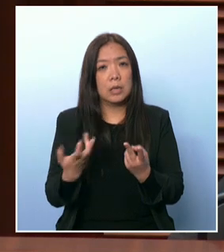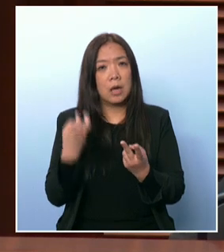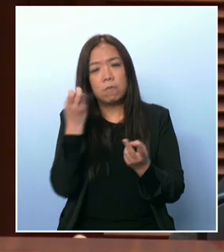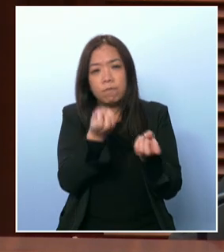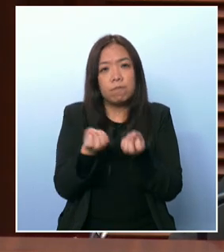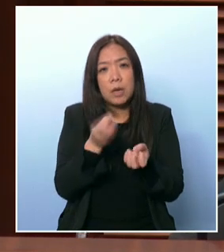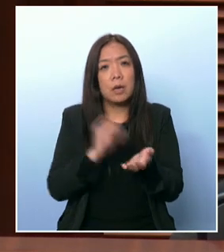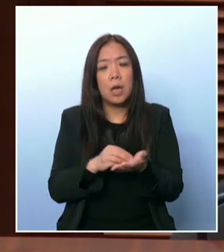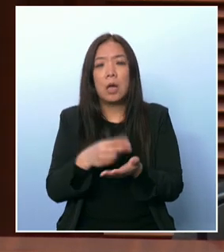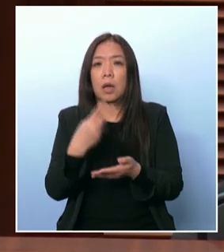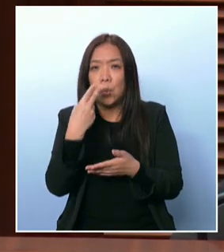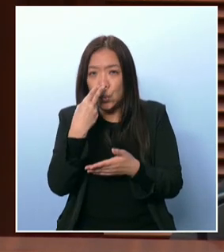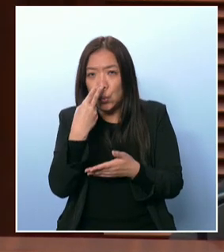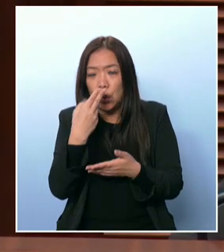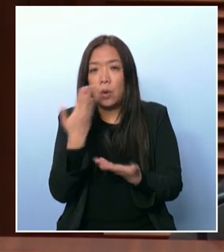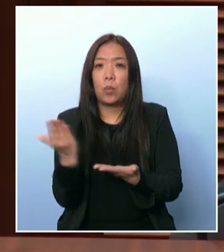self-funded model.